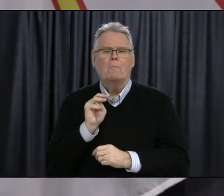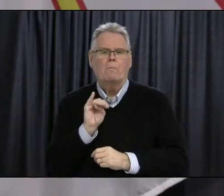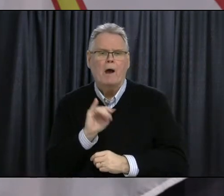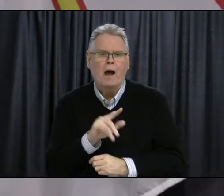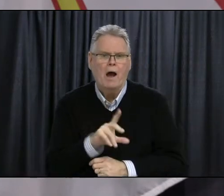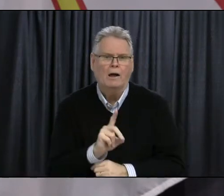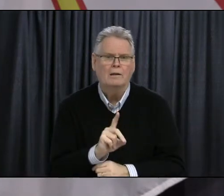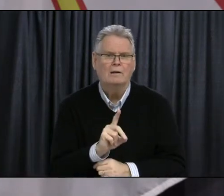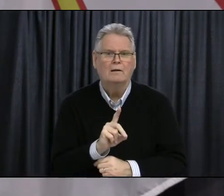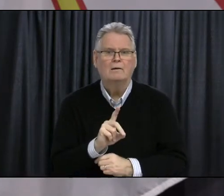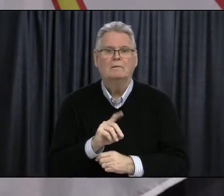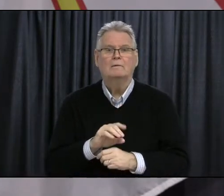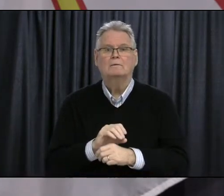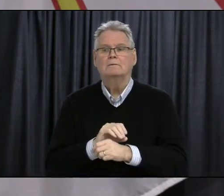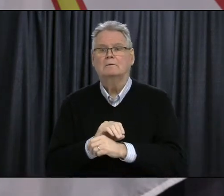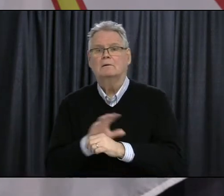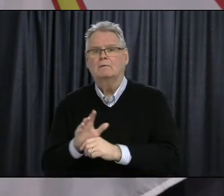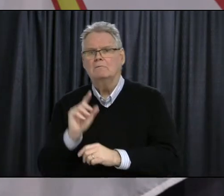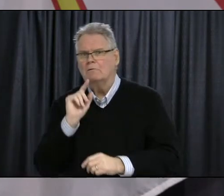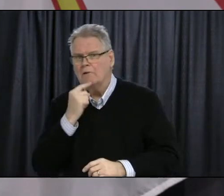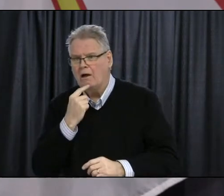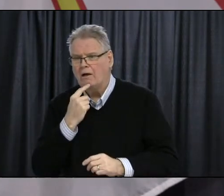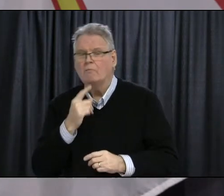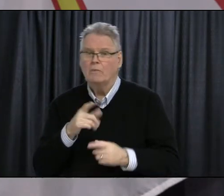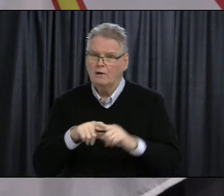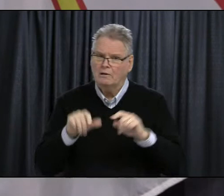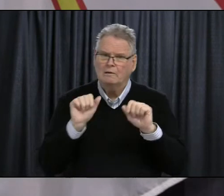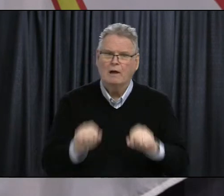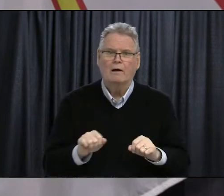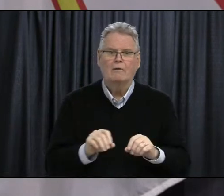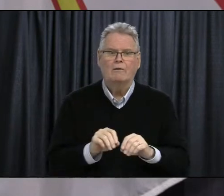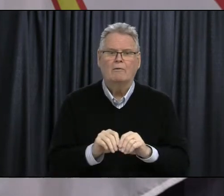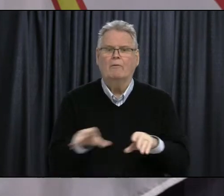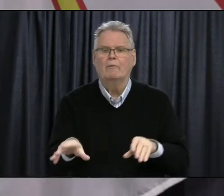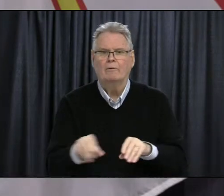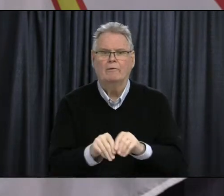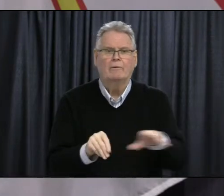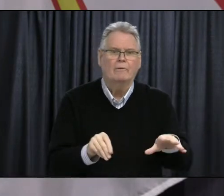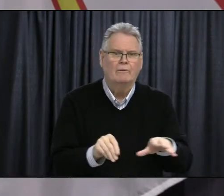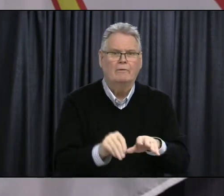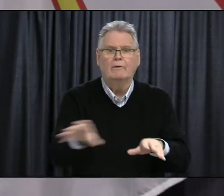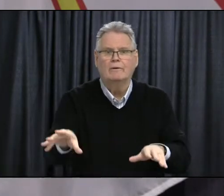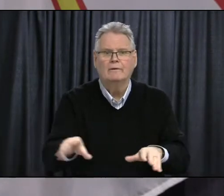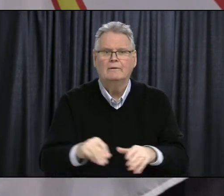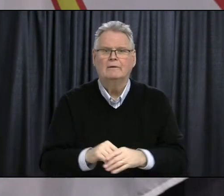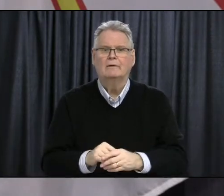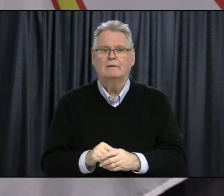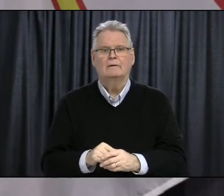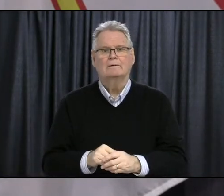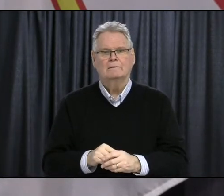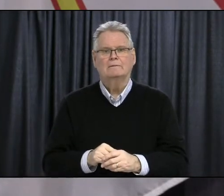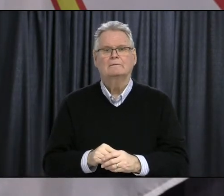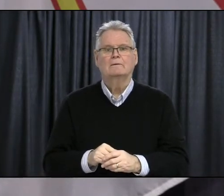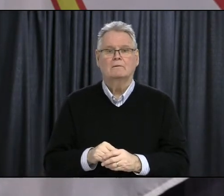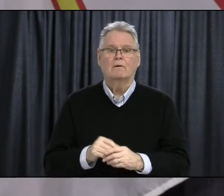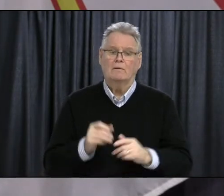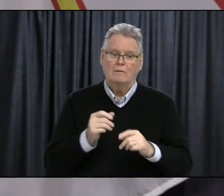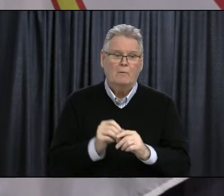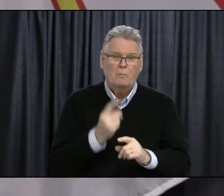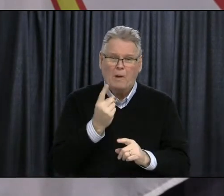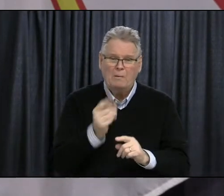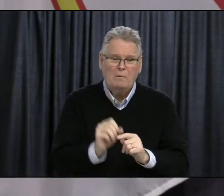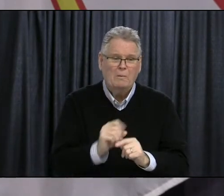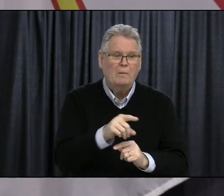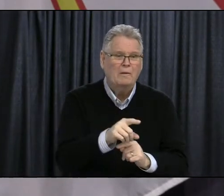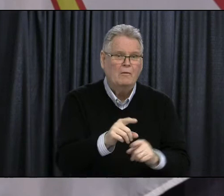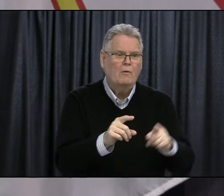that infection on to someone else and it can become a very severe disease in someone else. So you do have to be careful, and even if you have